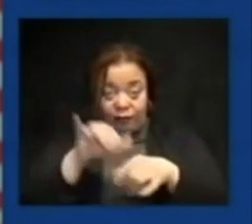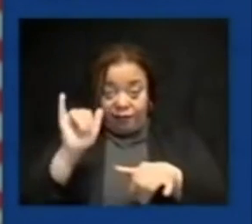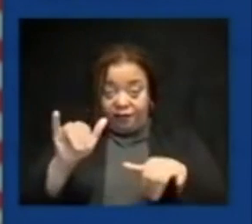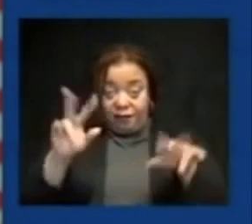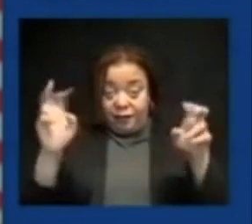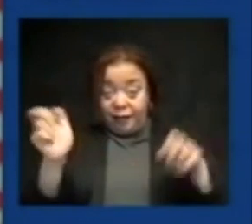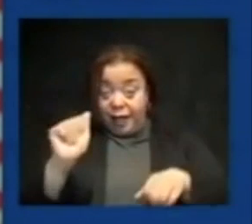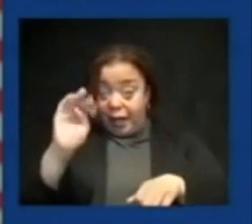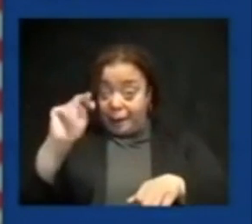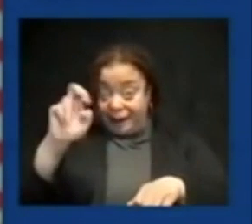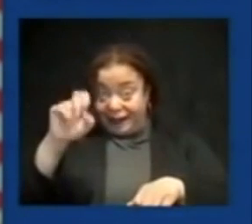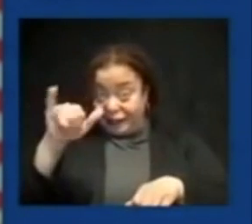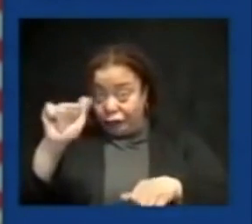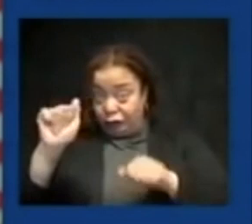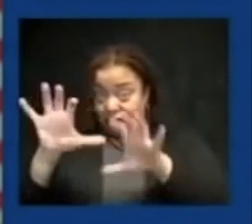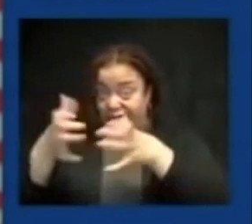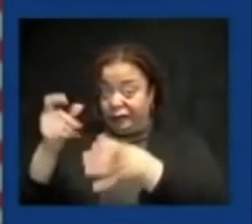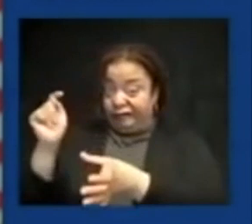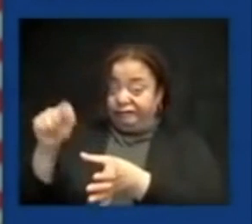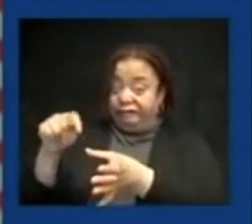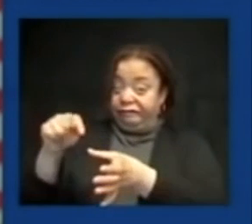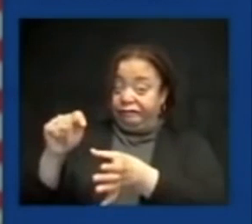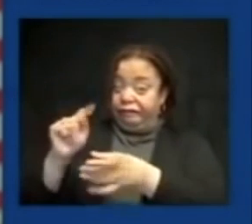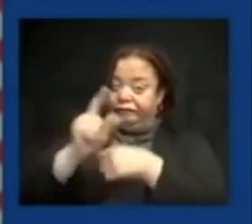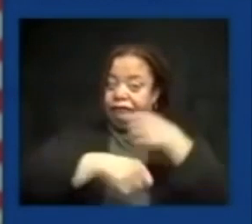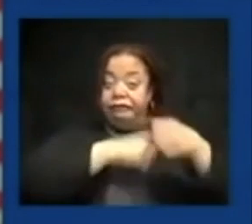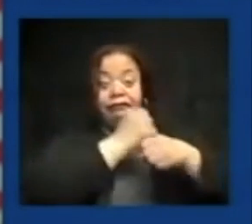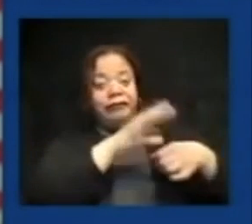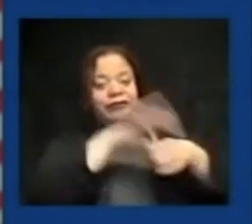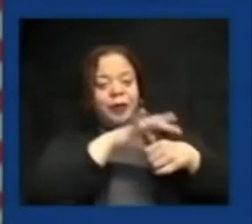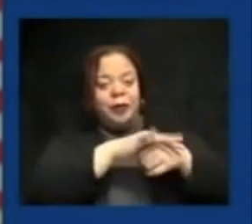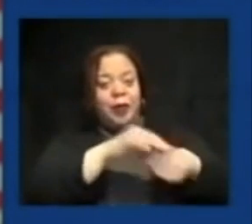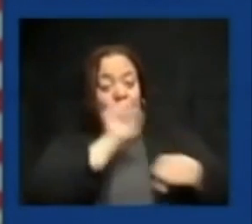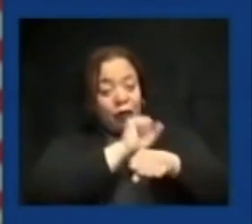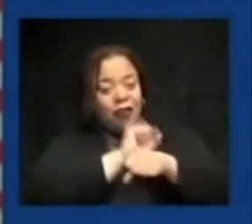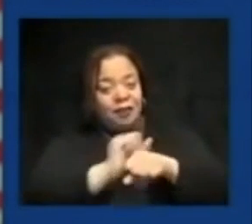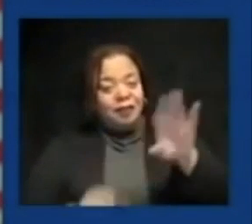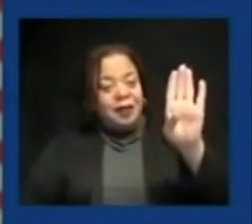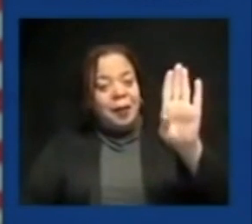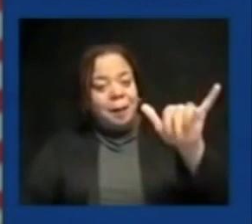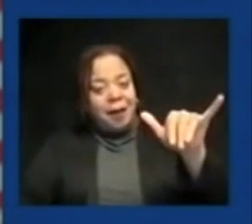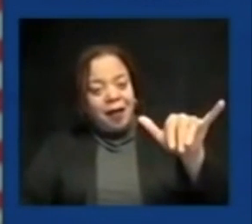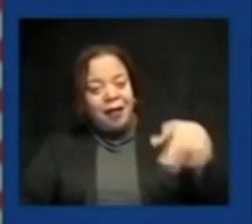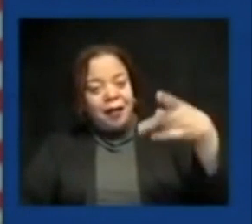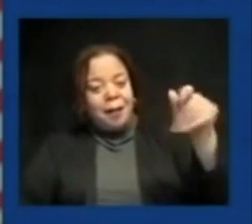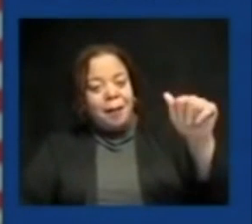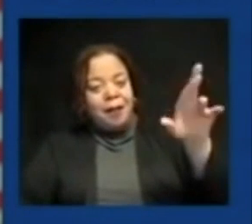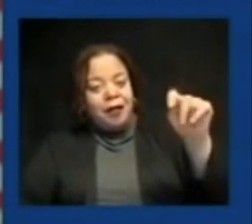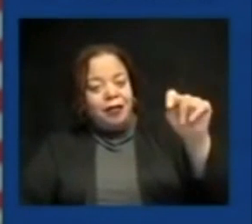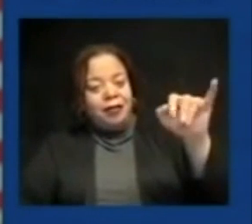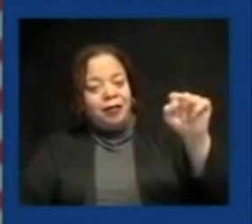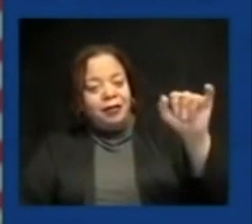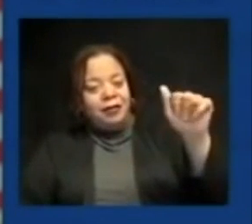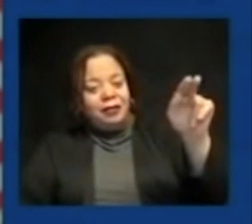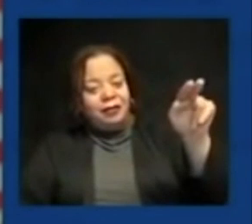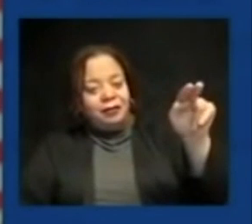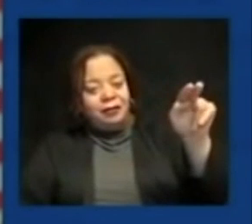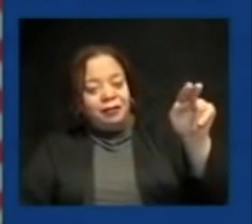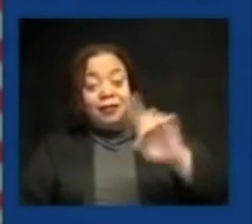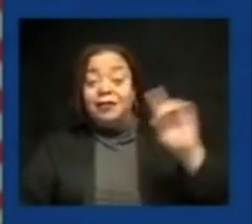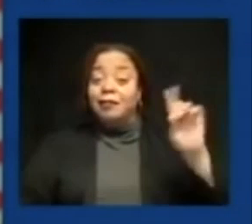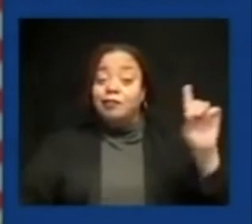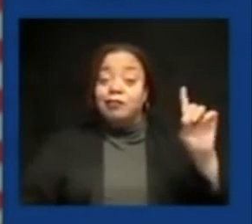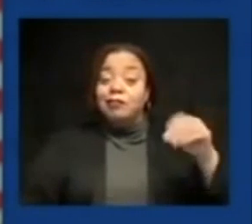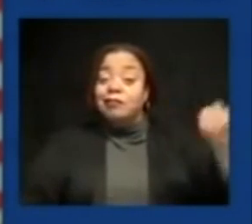many years, voting rights was a bipartisan endeavor. Through 2006, it was Democrats and